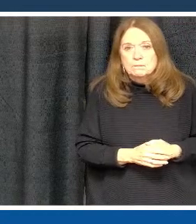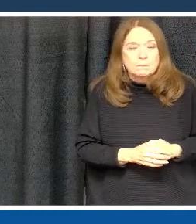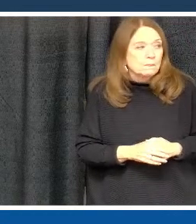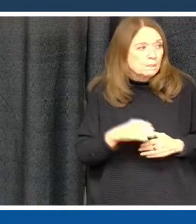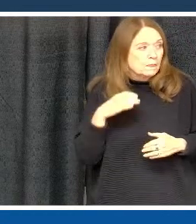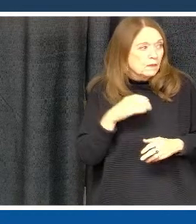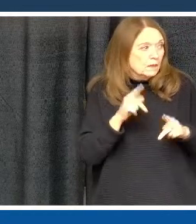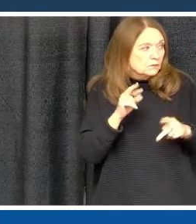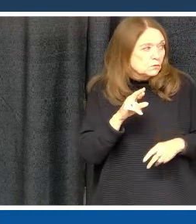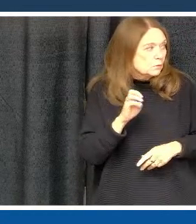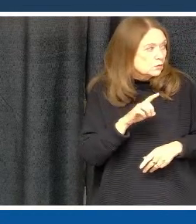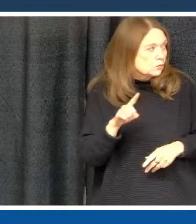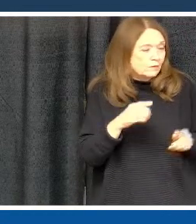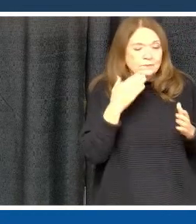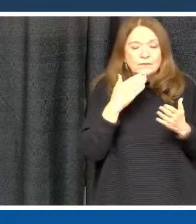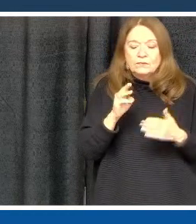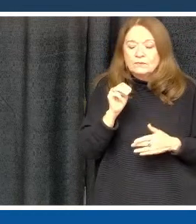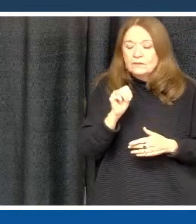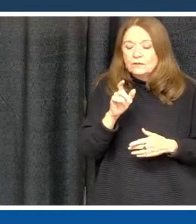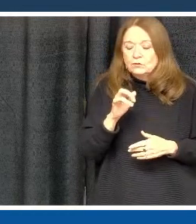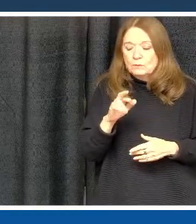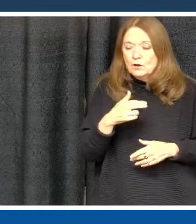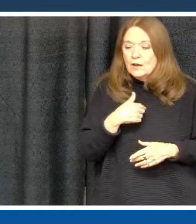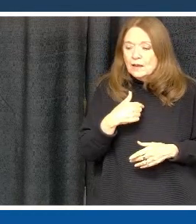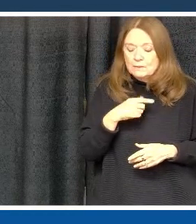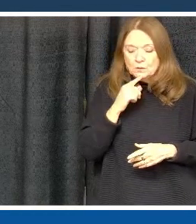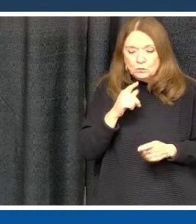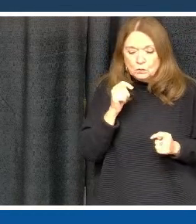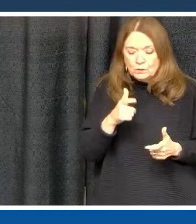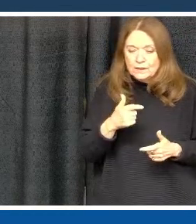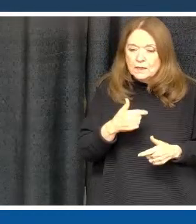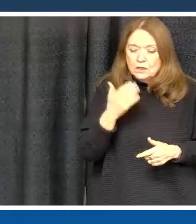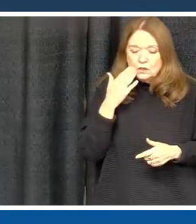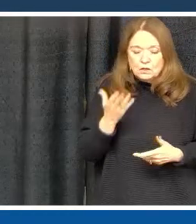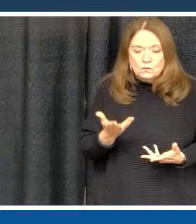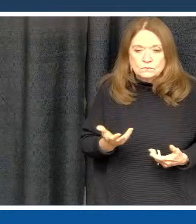Councilperson Red, you recognize. Thank you, Mayor. I'll be real quick. You know,